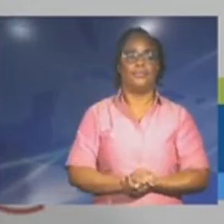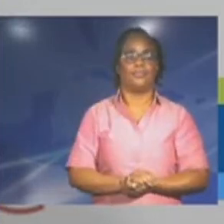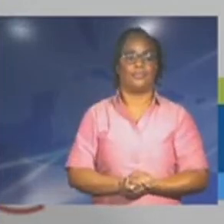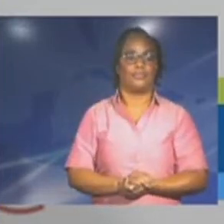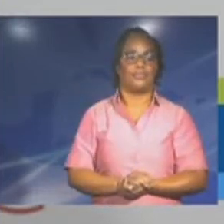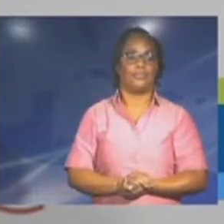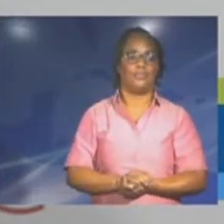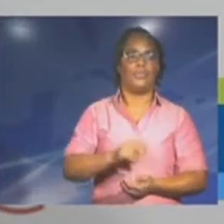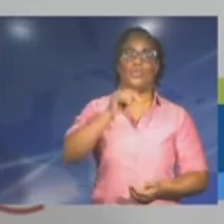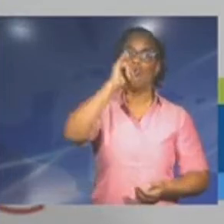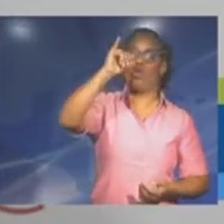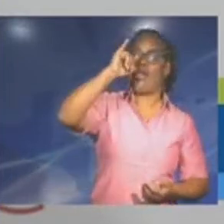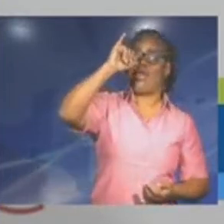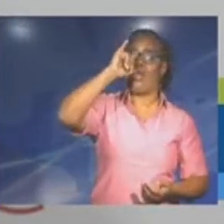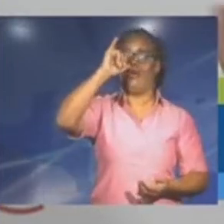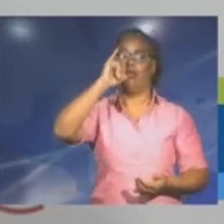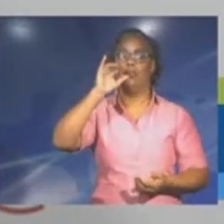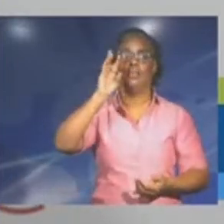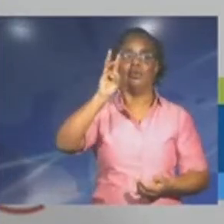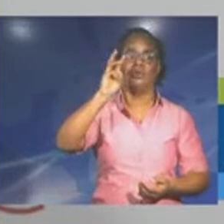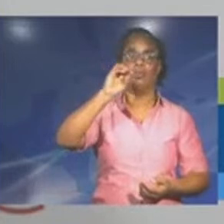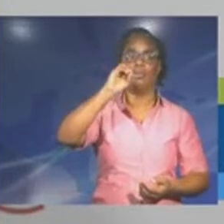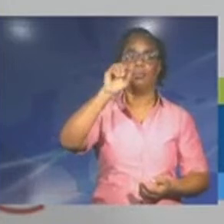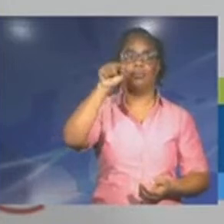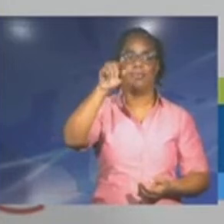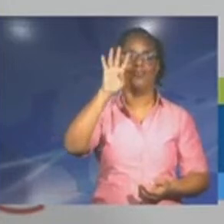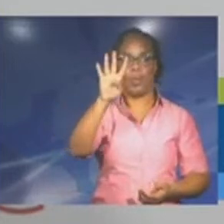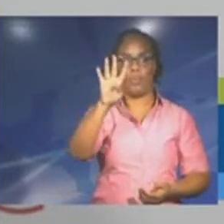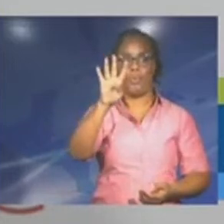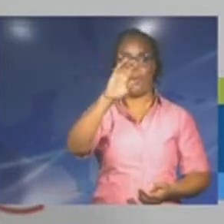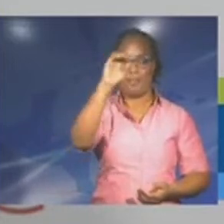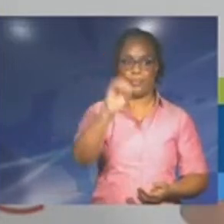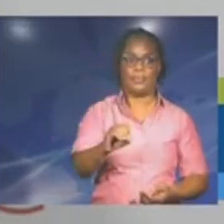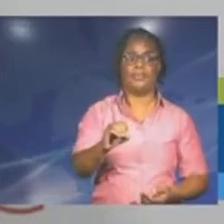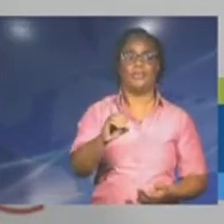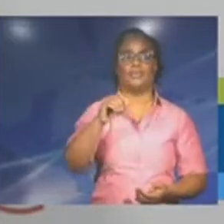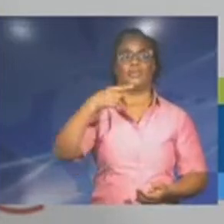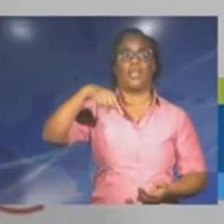40.4%. And this to me is another frightening statistic.